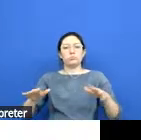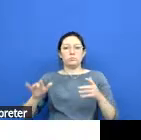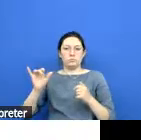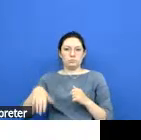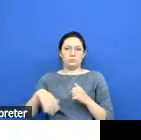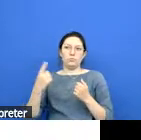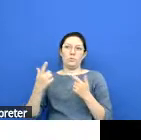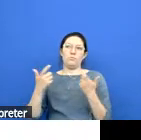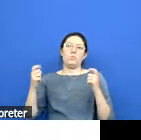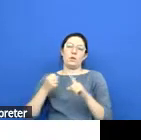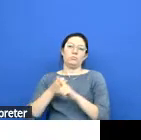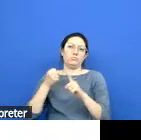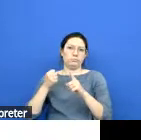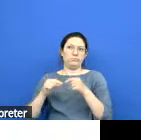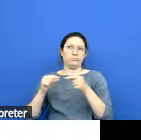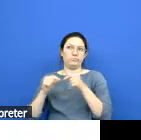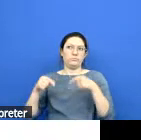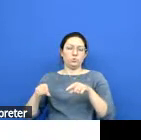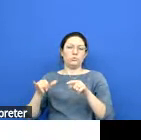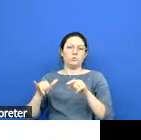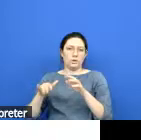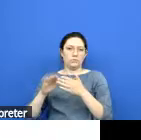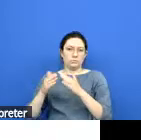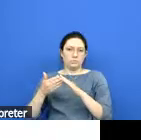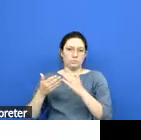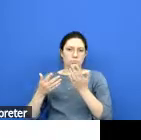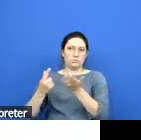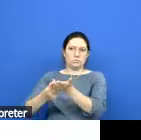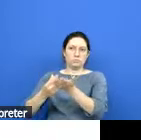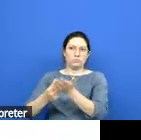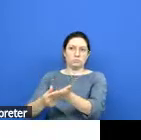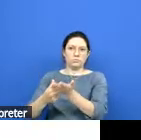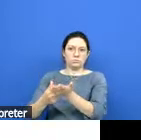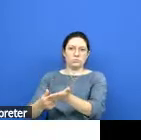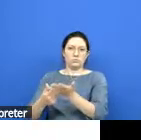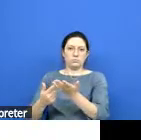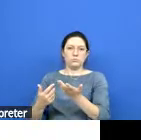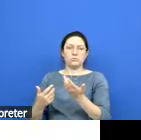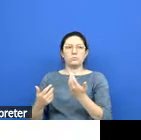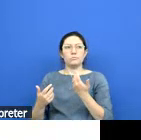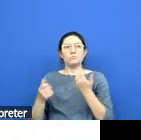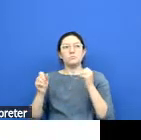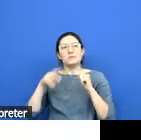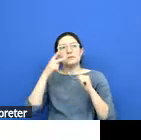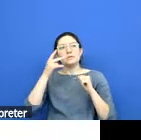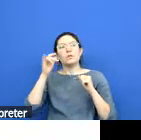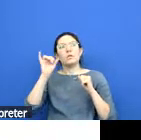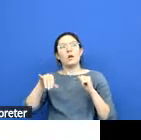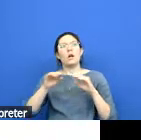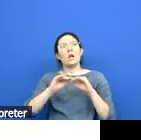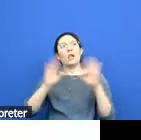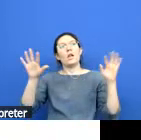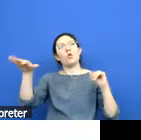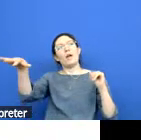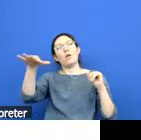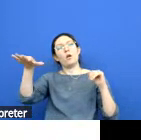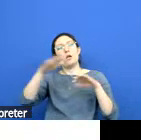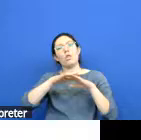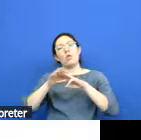and the discussion when this originally went through the neighborhood meetings. You can kind of see that clear area in